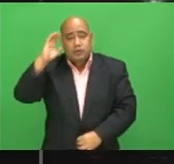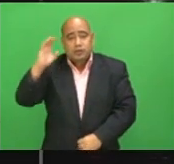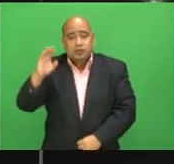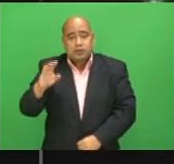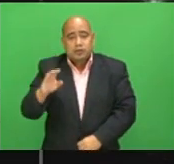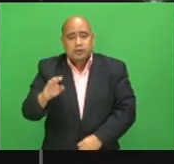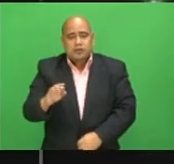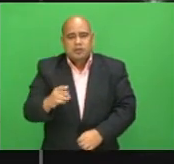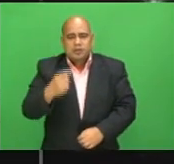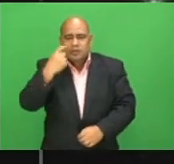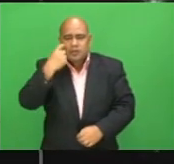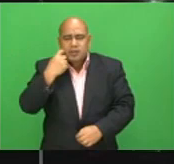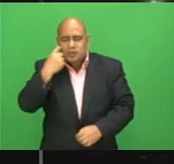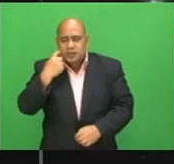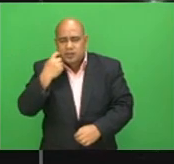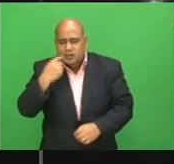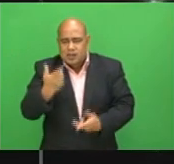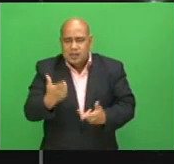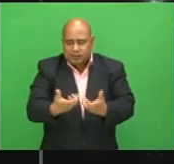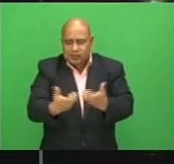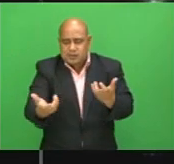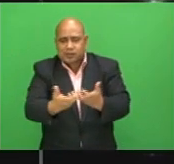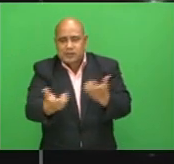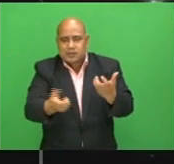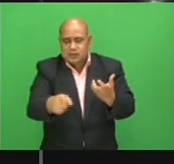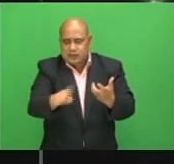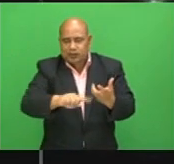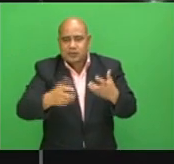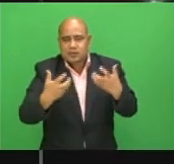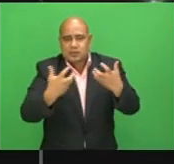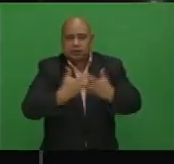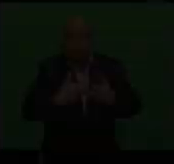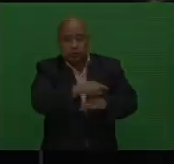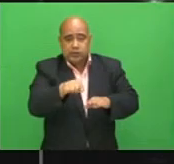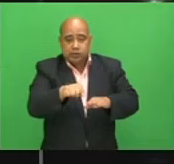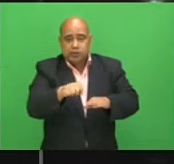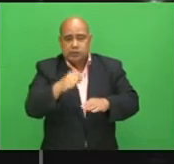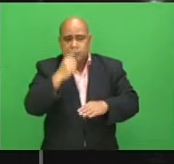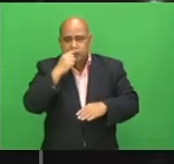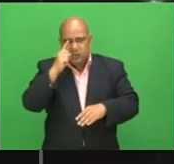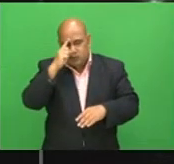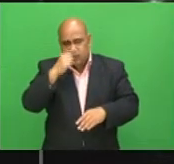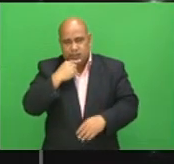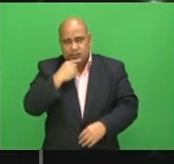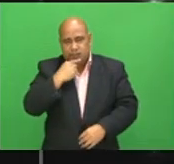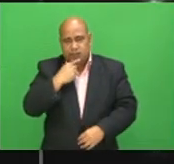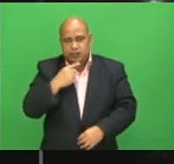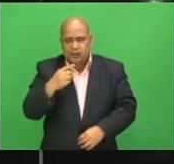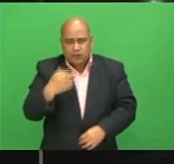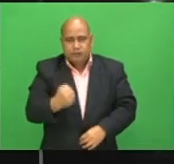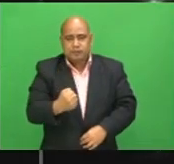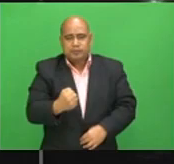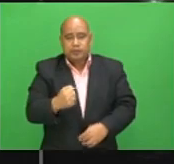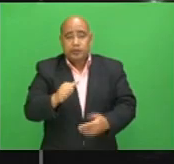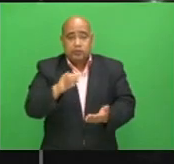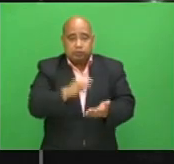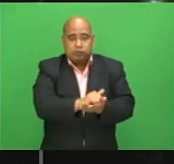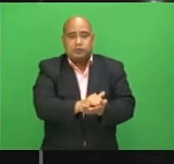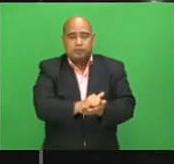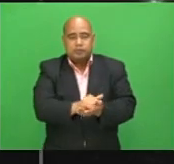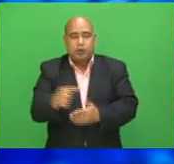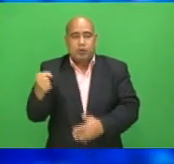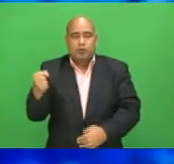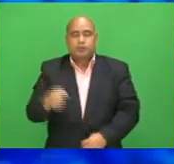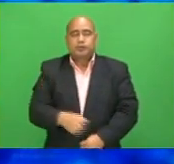security, one expert says the government should stagger the return of New Zealanders. Anchor Roy joins us now with the latest in